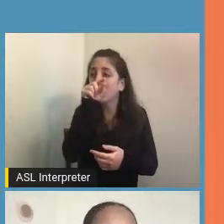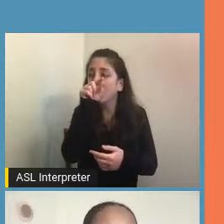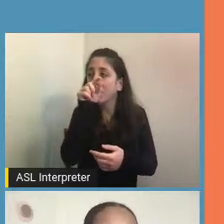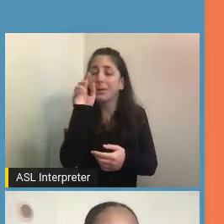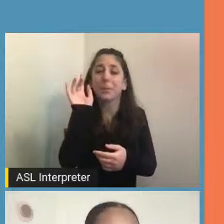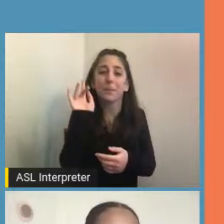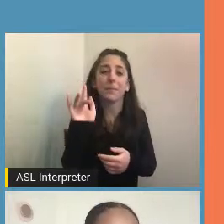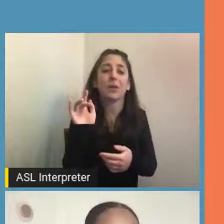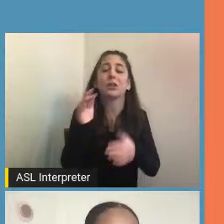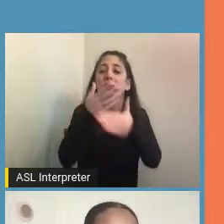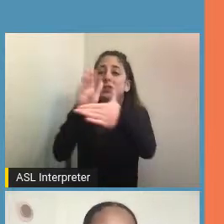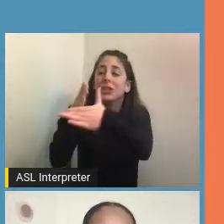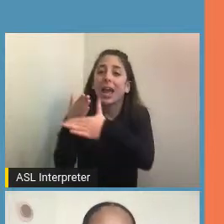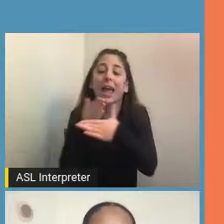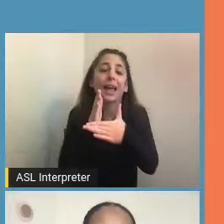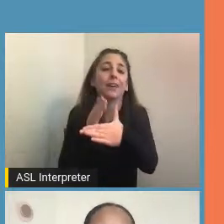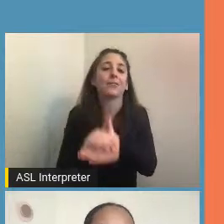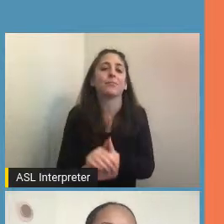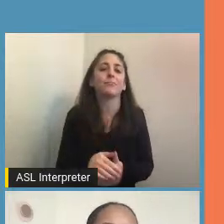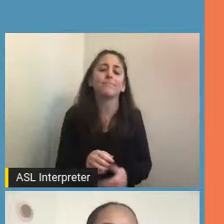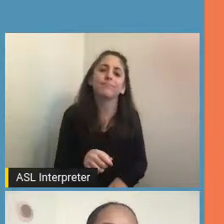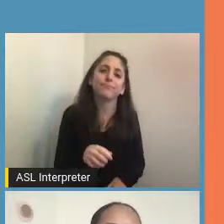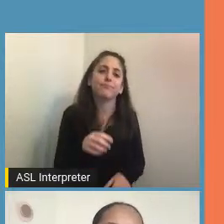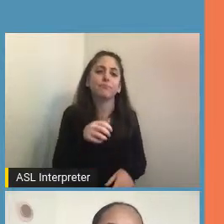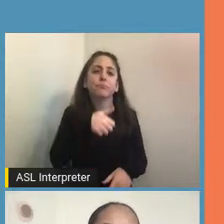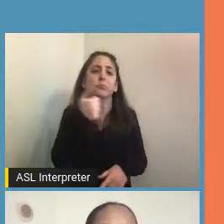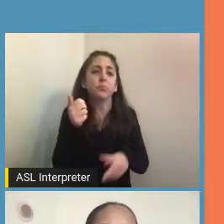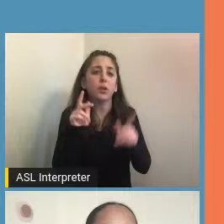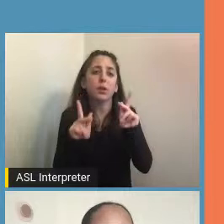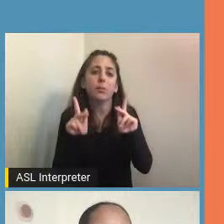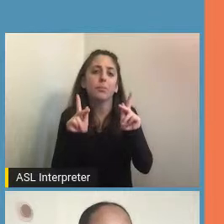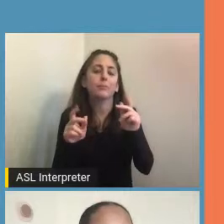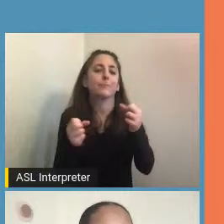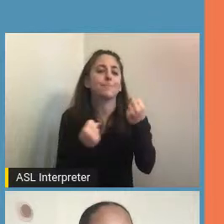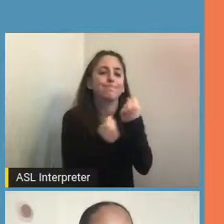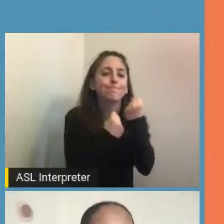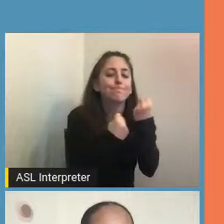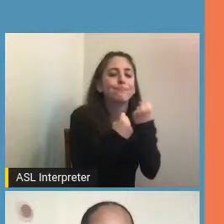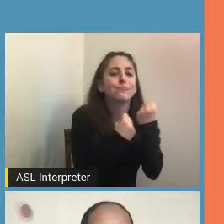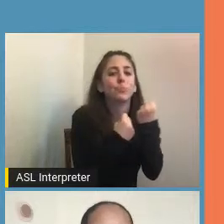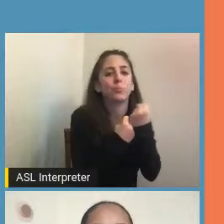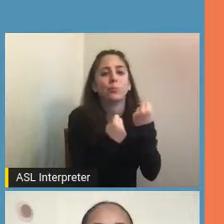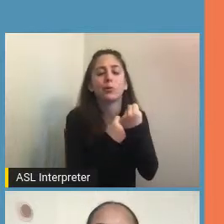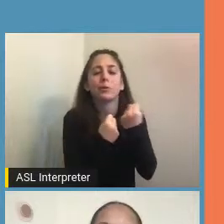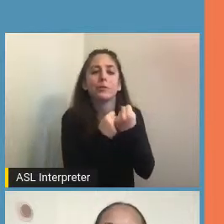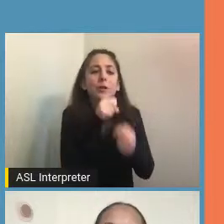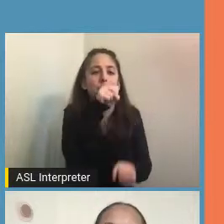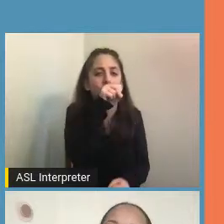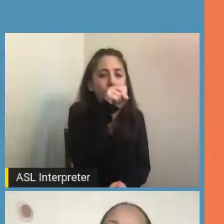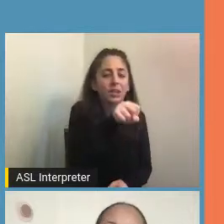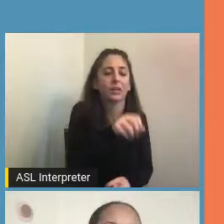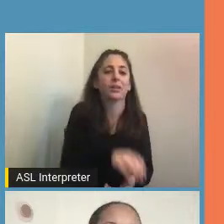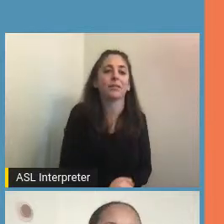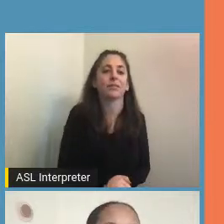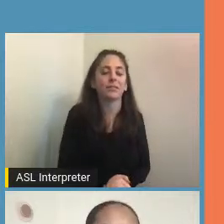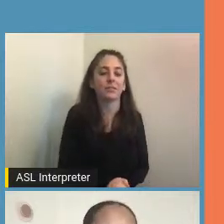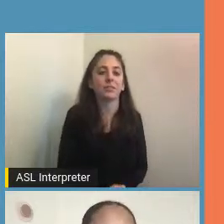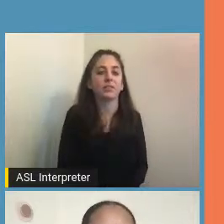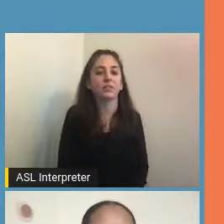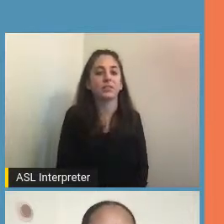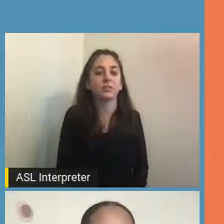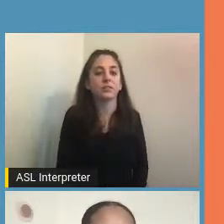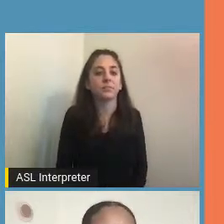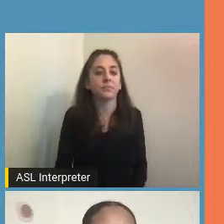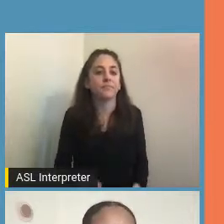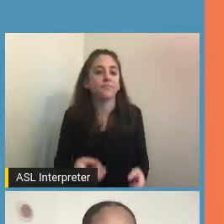people love supporting others, especially when they know how much hard work you've put into it. So you can just do a